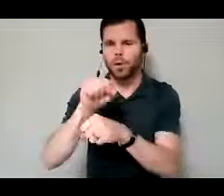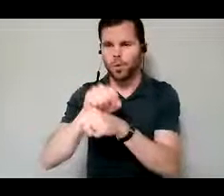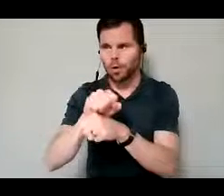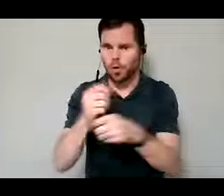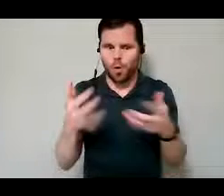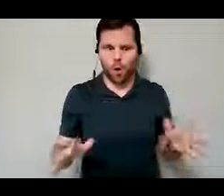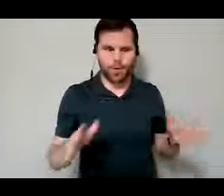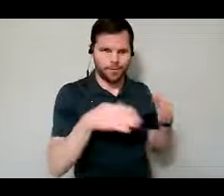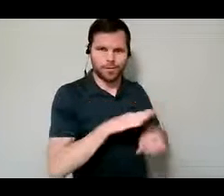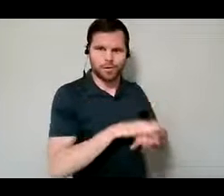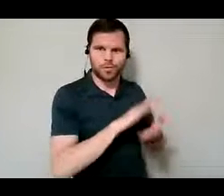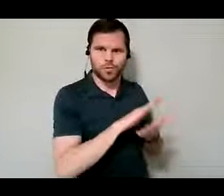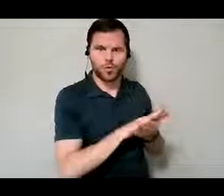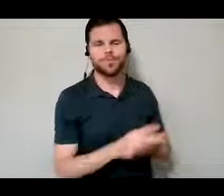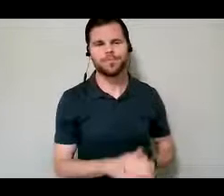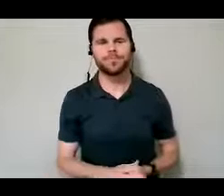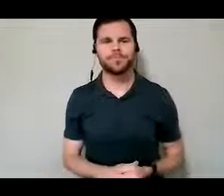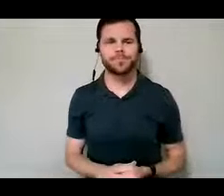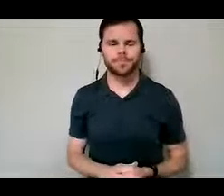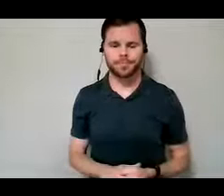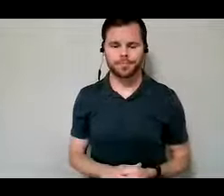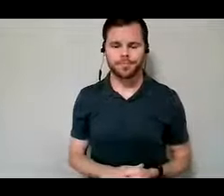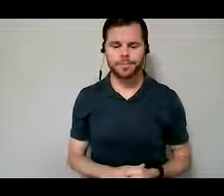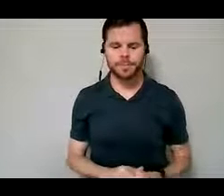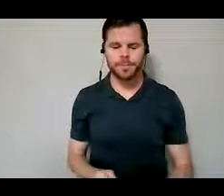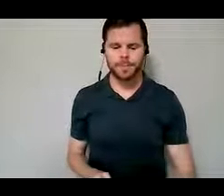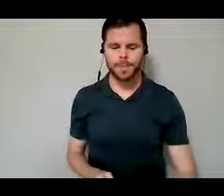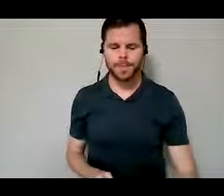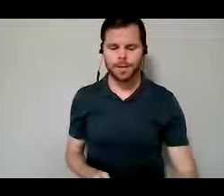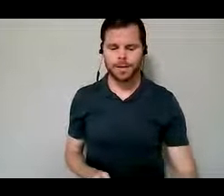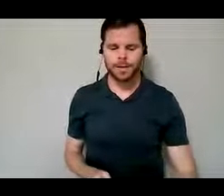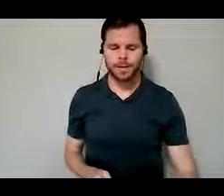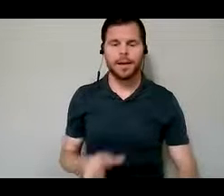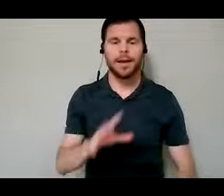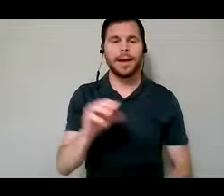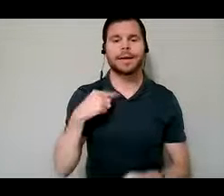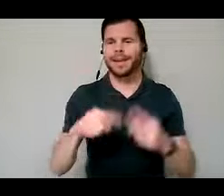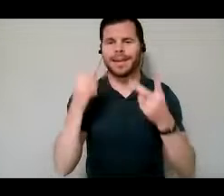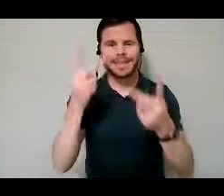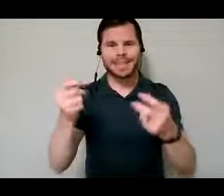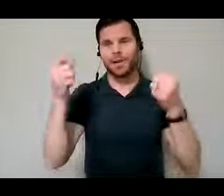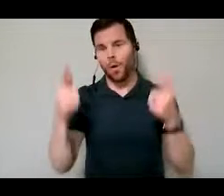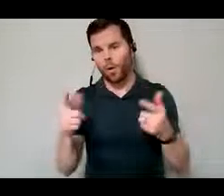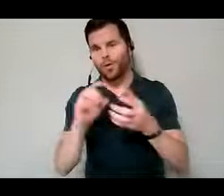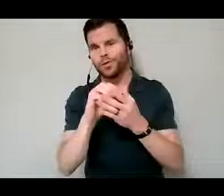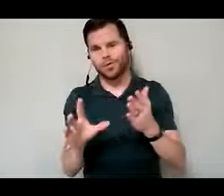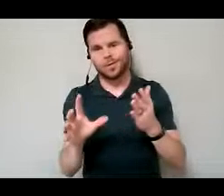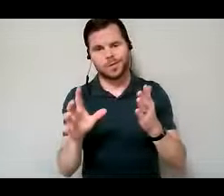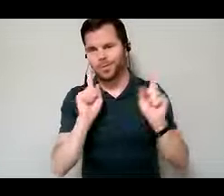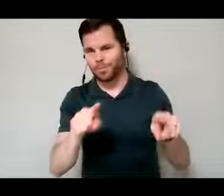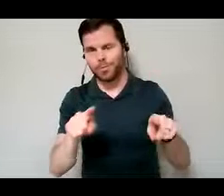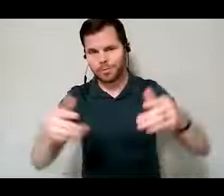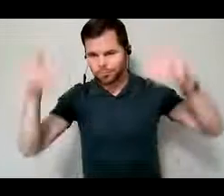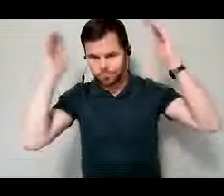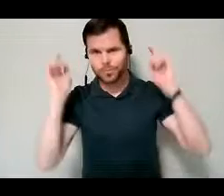it. And then, like, you know, I can't see every student's response. That would just be overwhelming. But it's been really helpful when the teachers